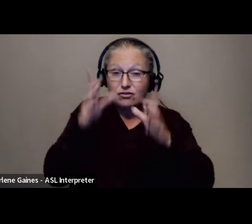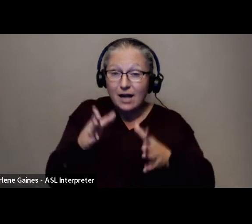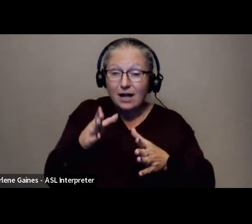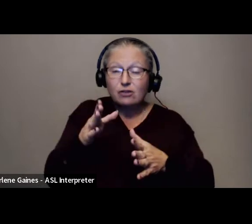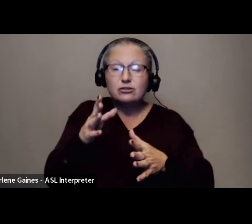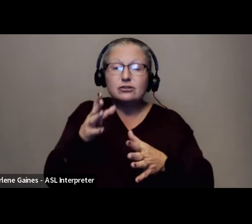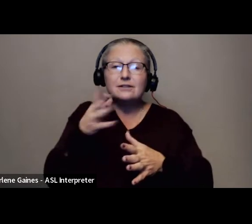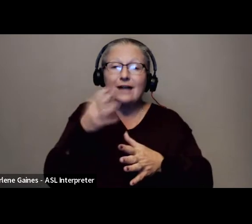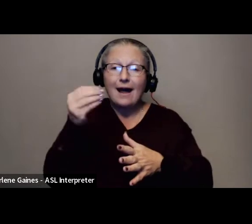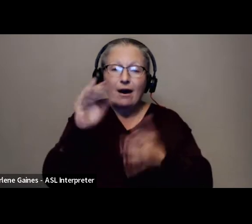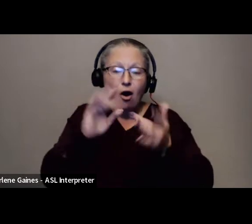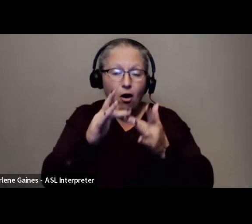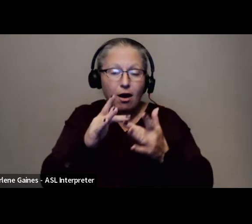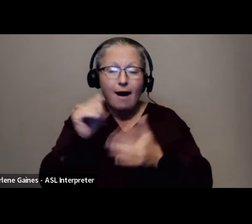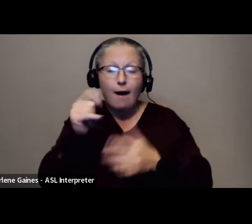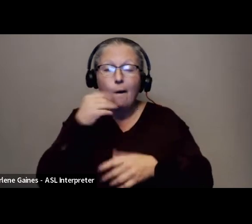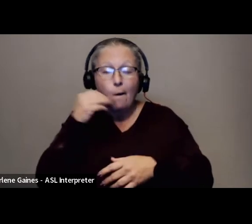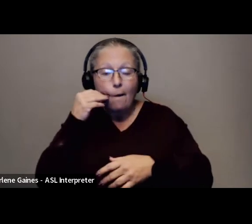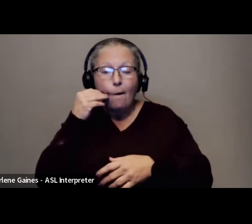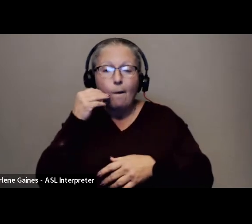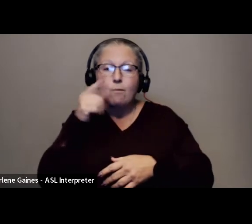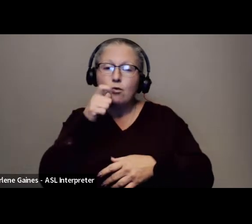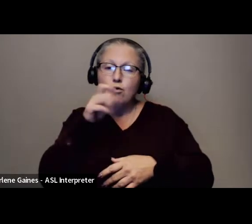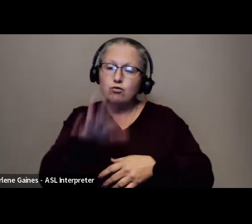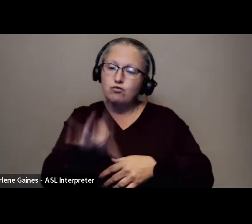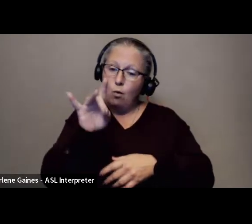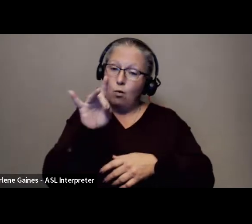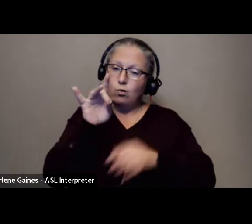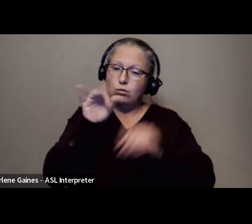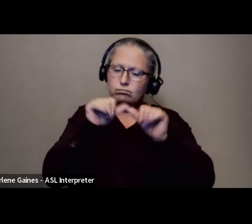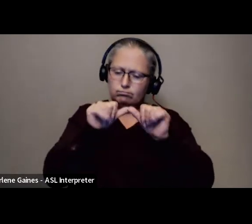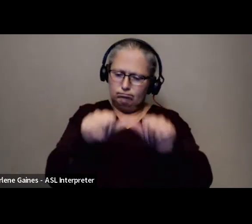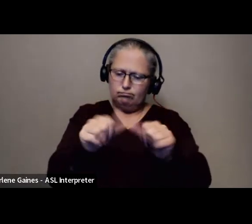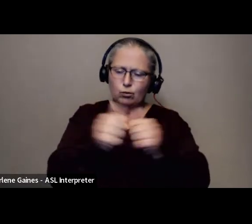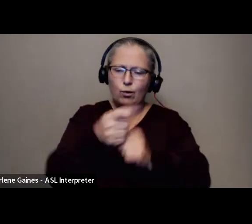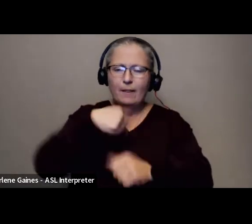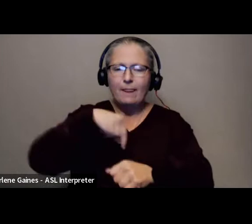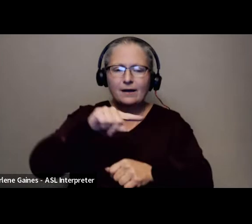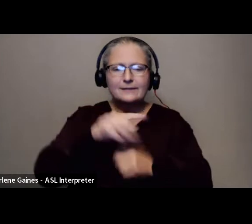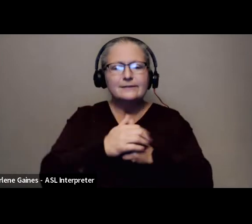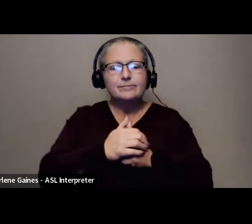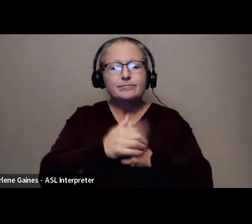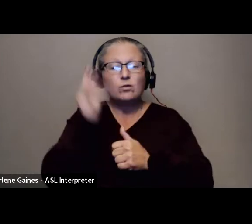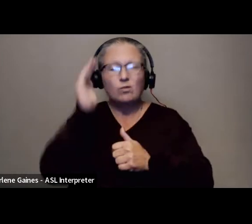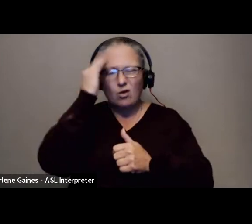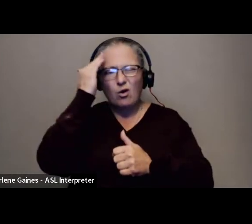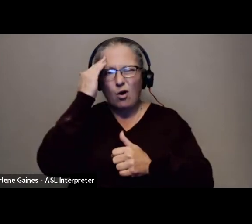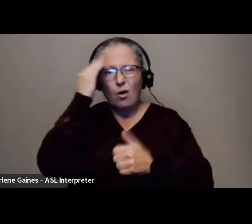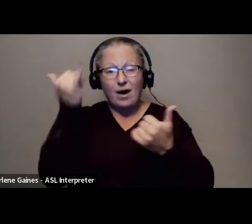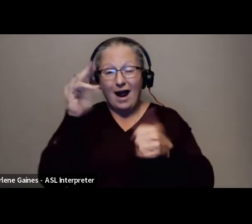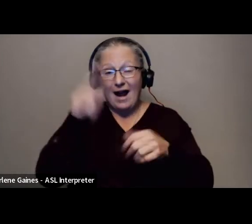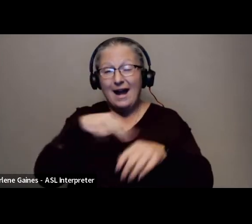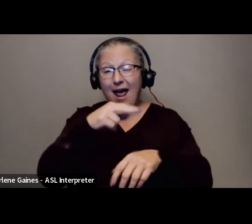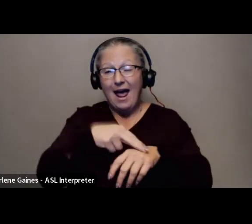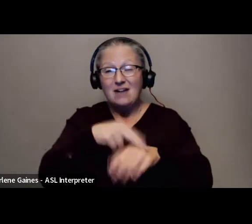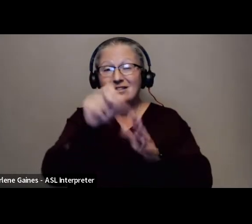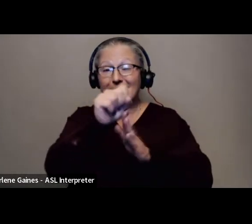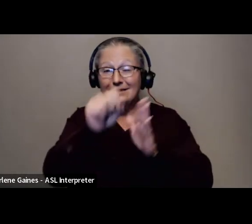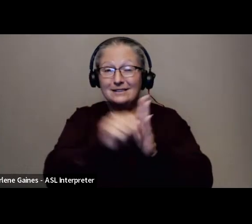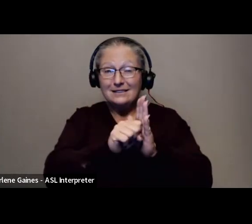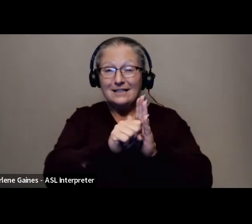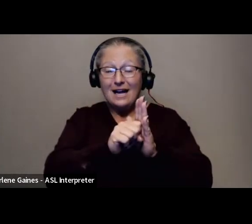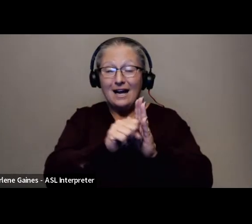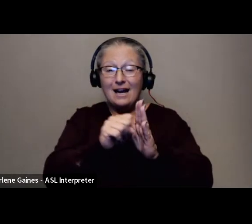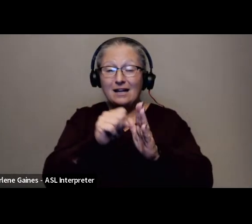also online or at home that chose to stick with us. And as we all know, there's a national, state, Bay Area